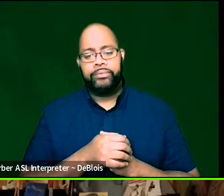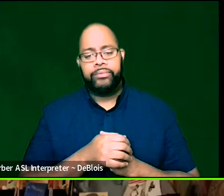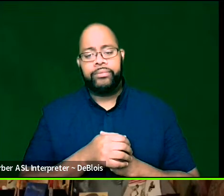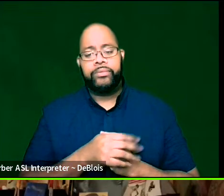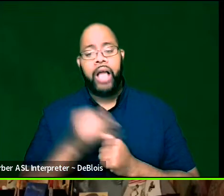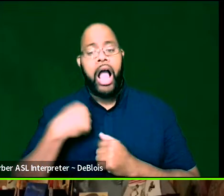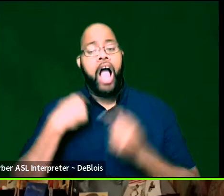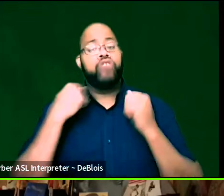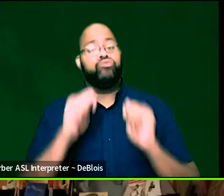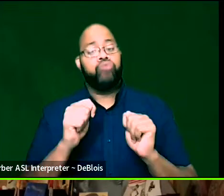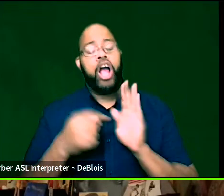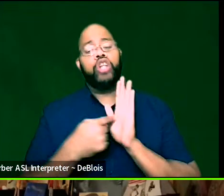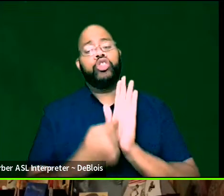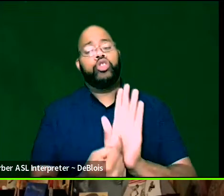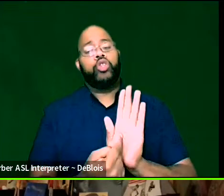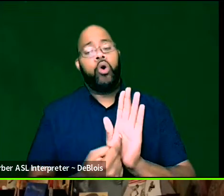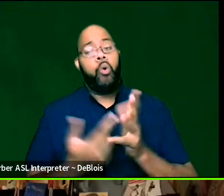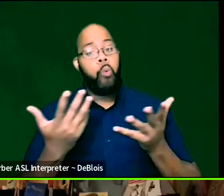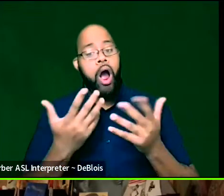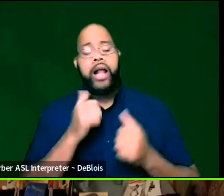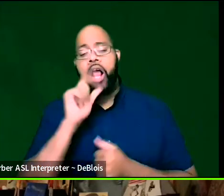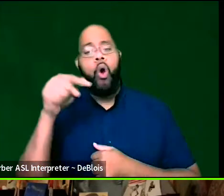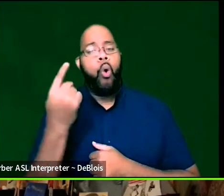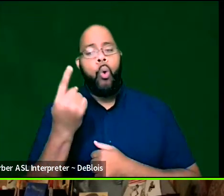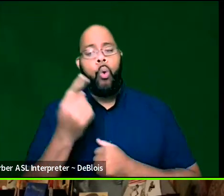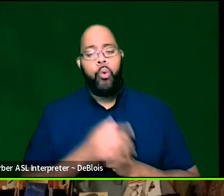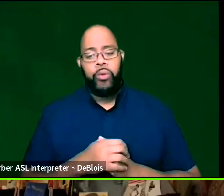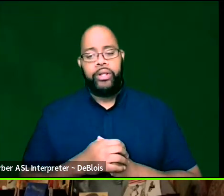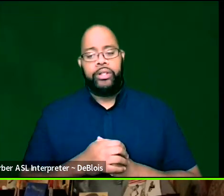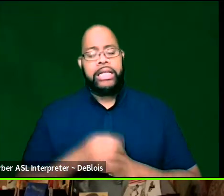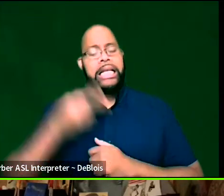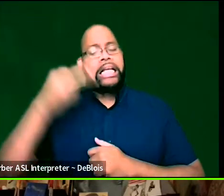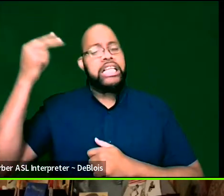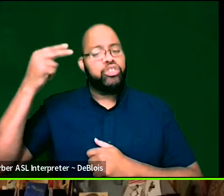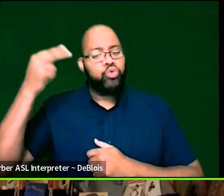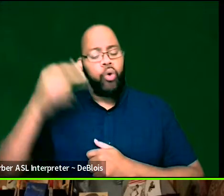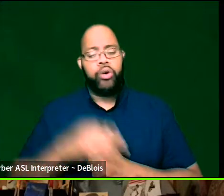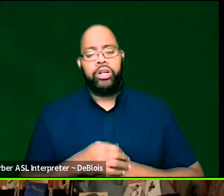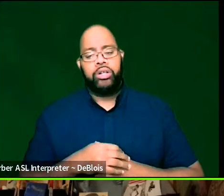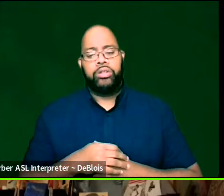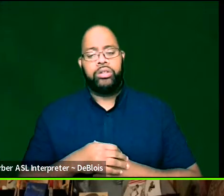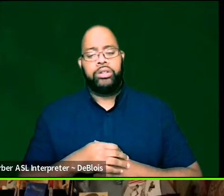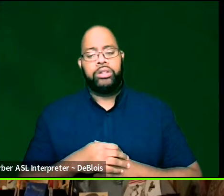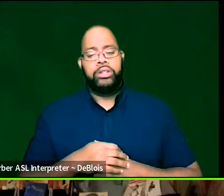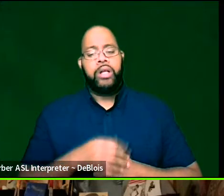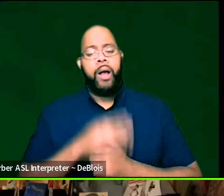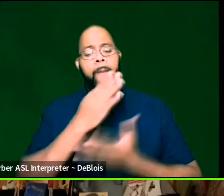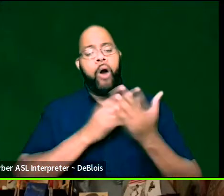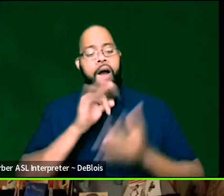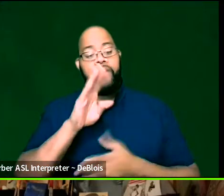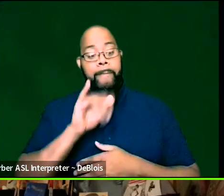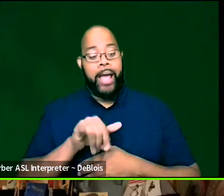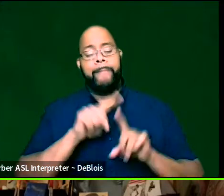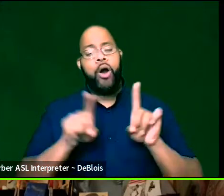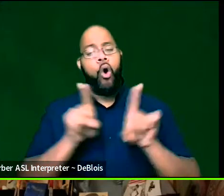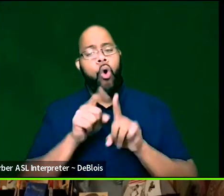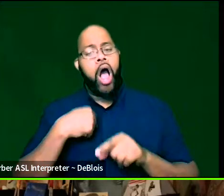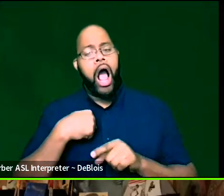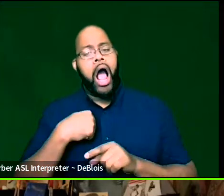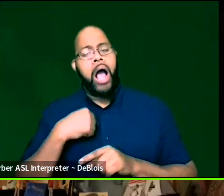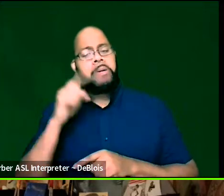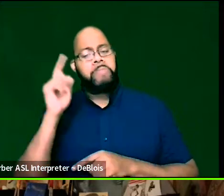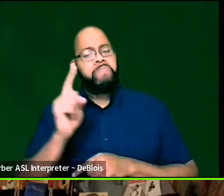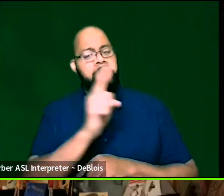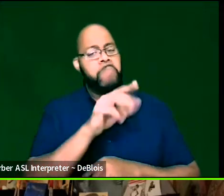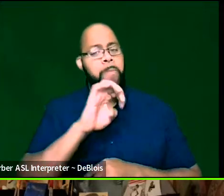I try to show is not only the historical aspect of the Bay, but as I walked the halls